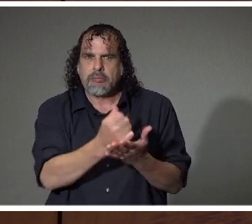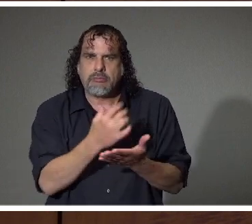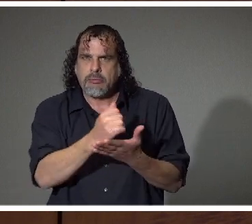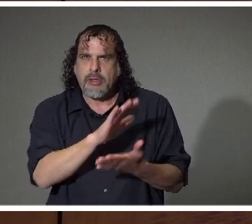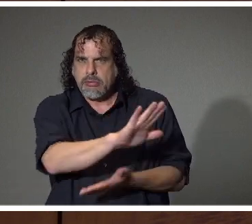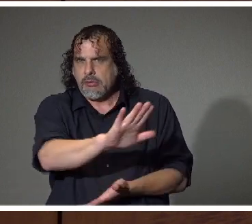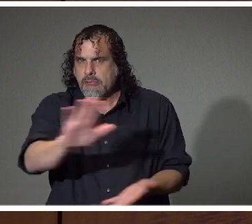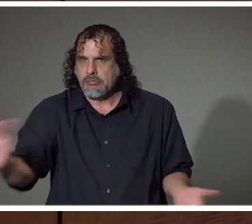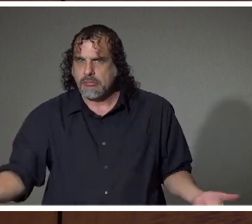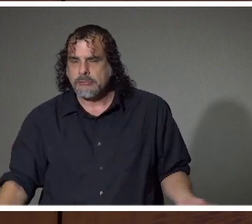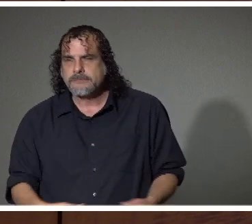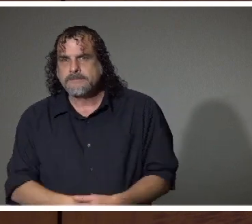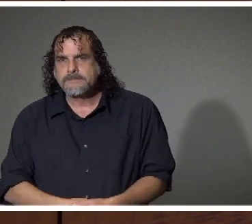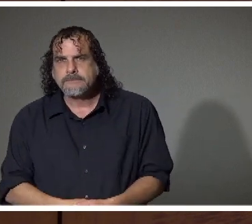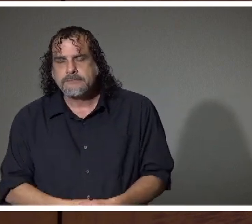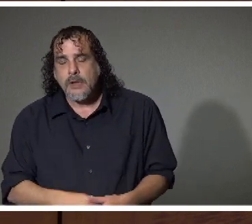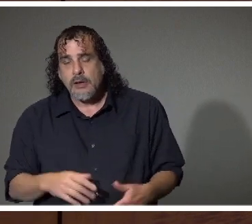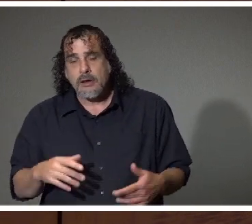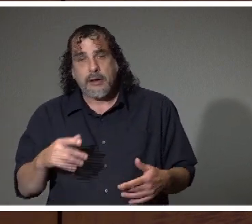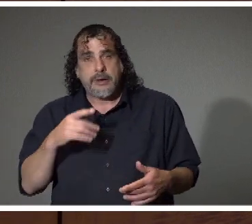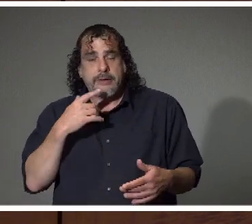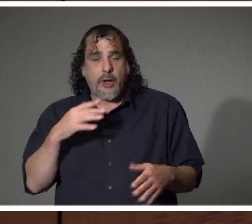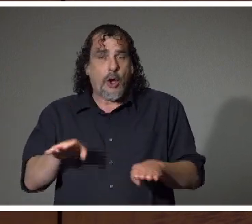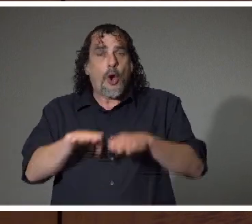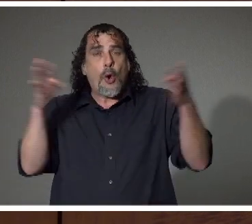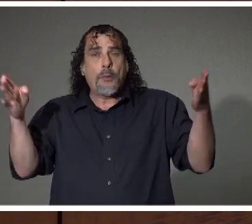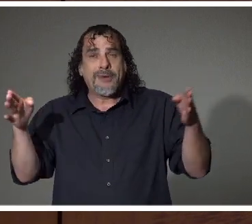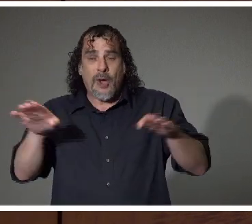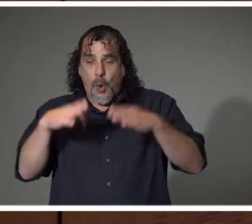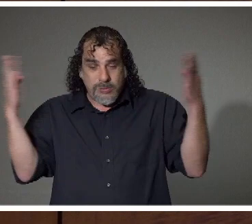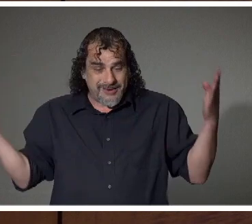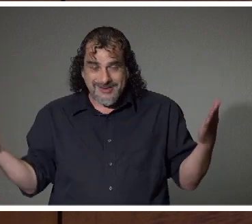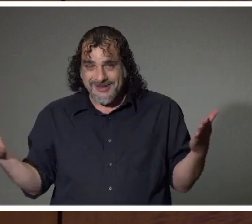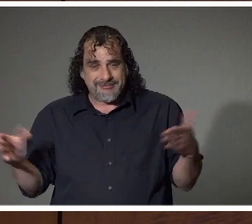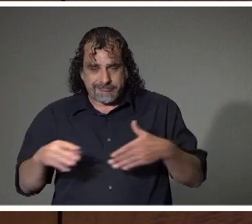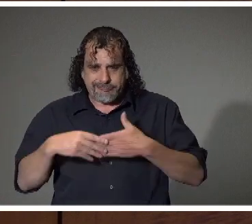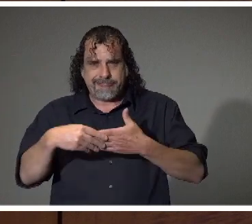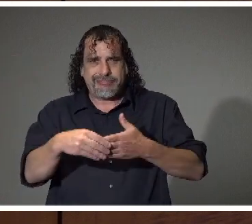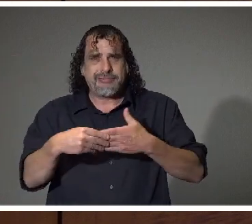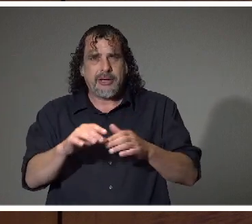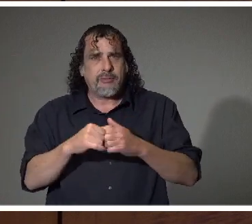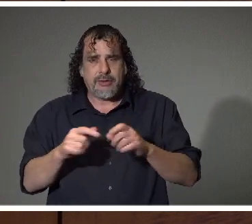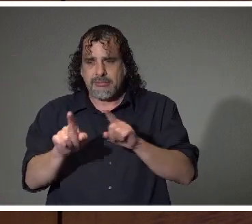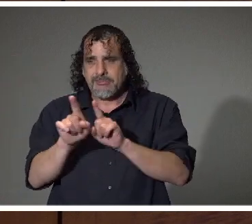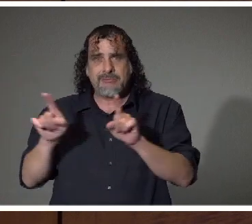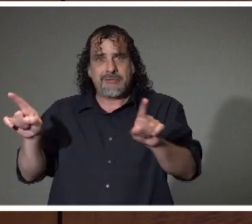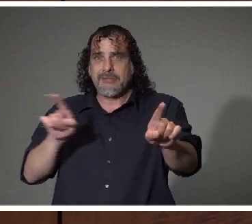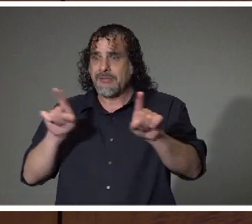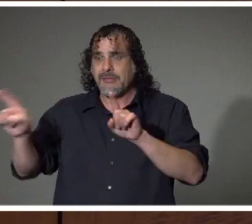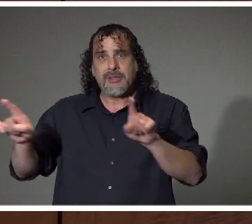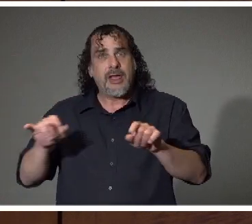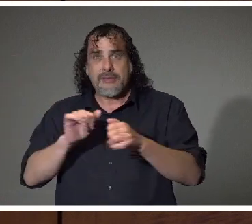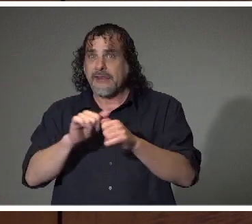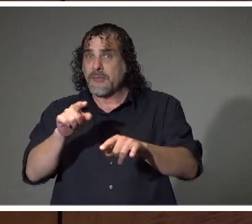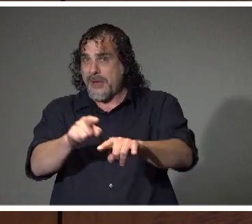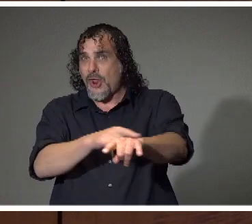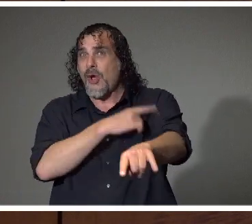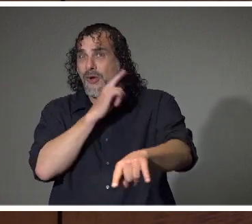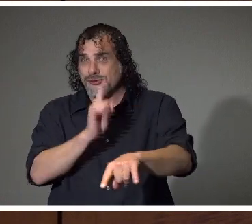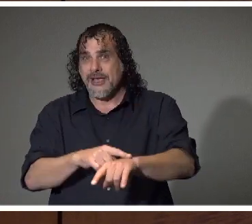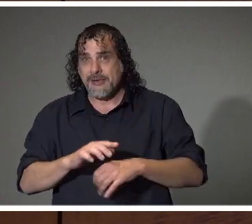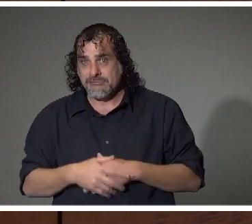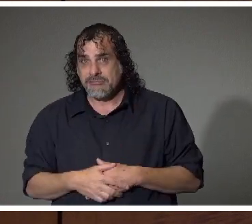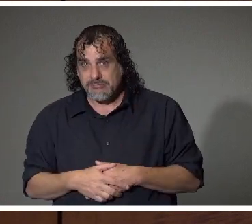can open, I mean, open is it's a binary word, but, you know, we're going to be in the social distancing sort of framework for a long time. It took us a long time to get up